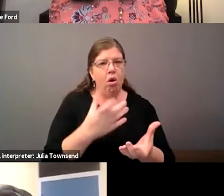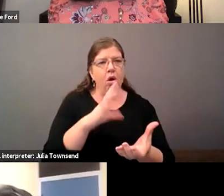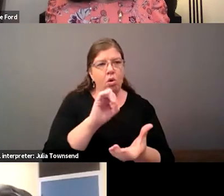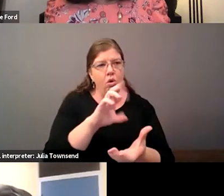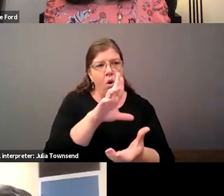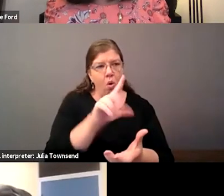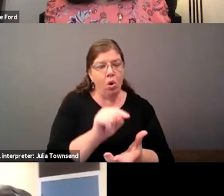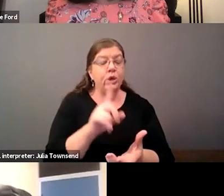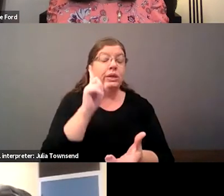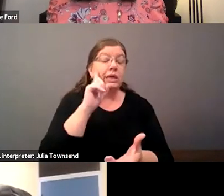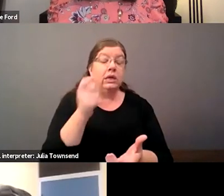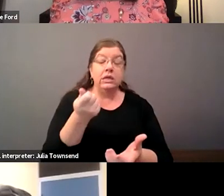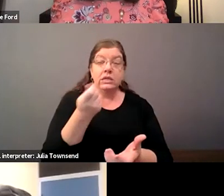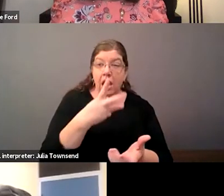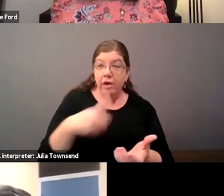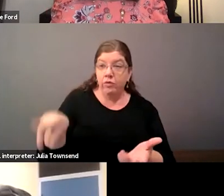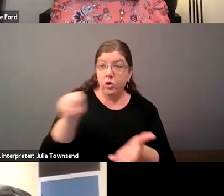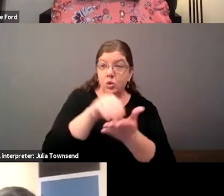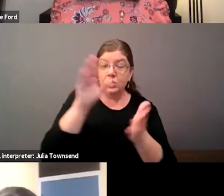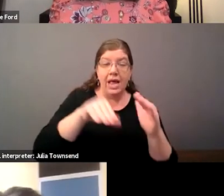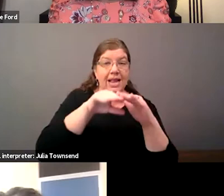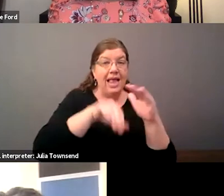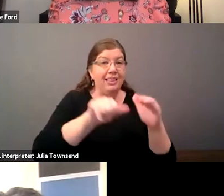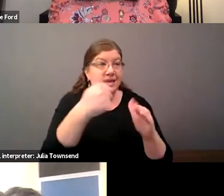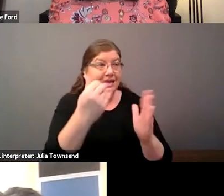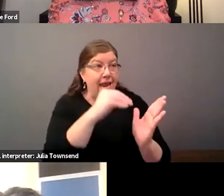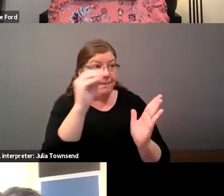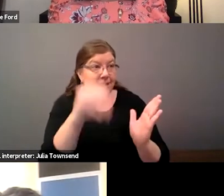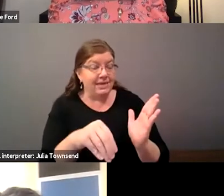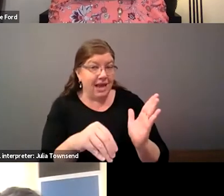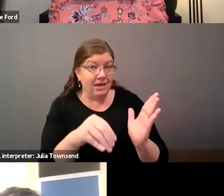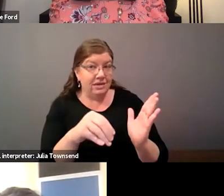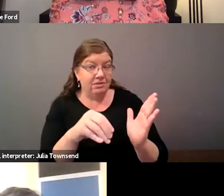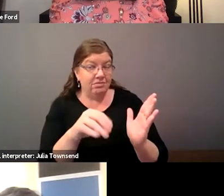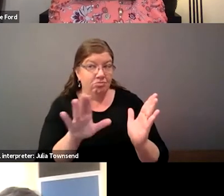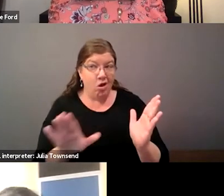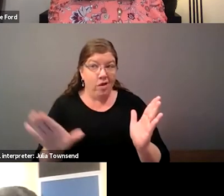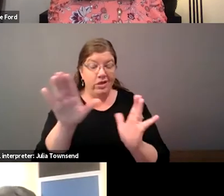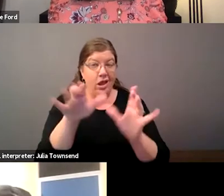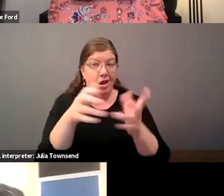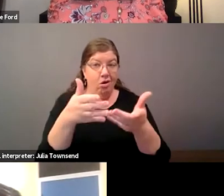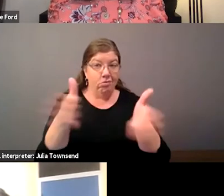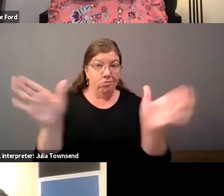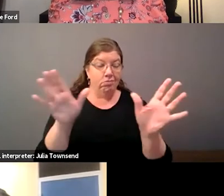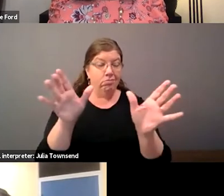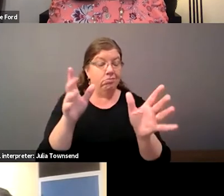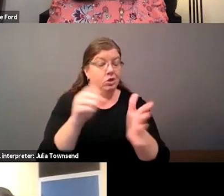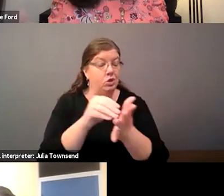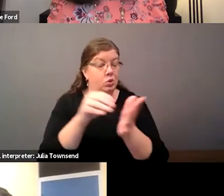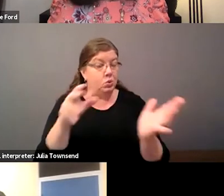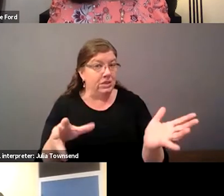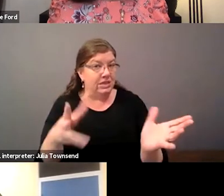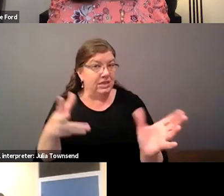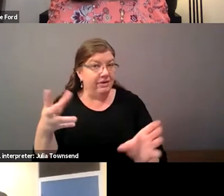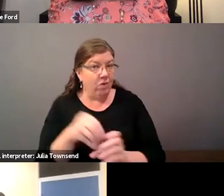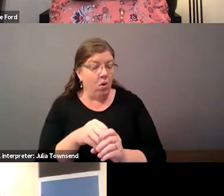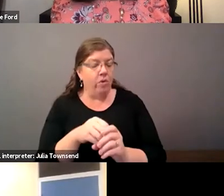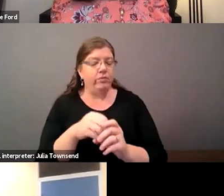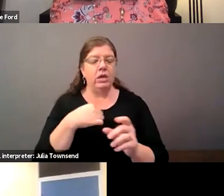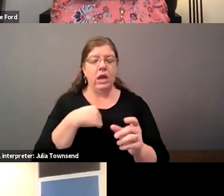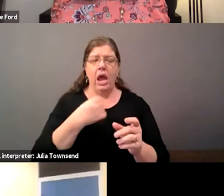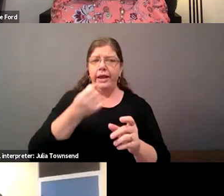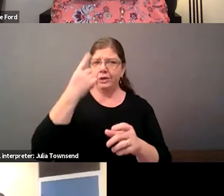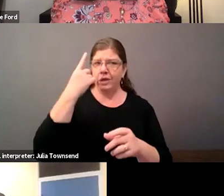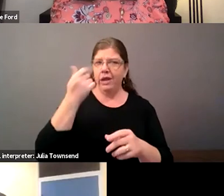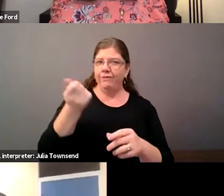number of our schools have less than 10 percent of their populations and i understand that you have a